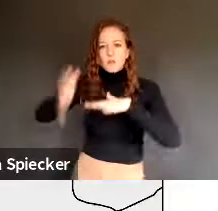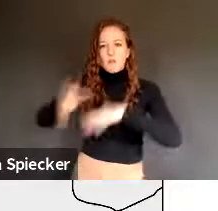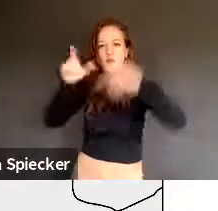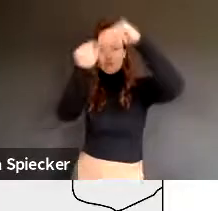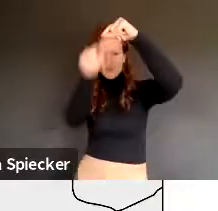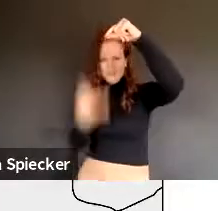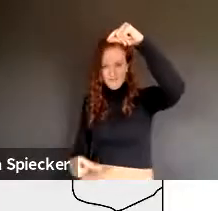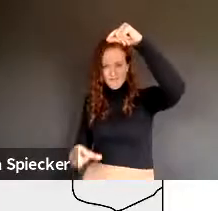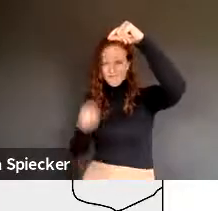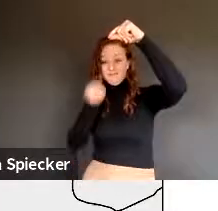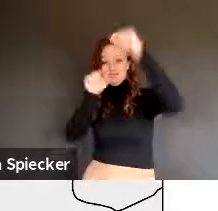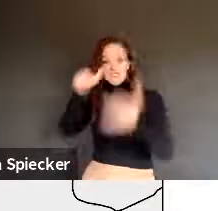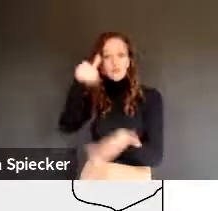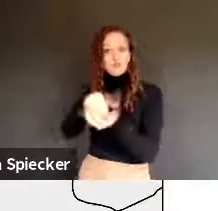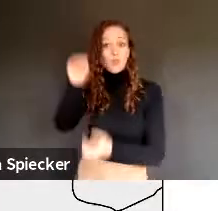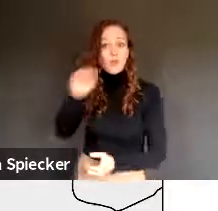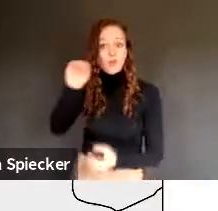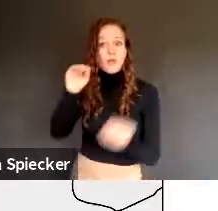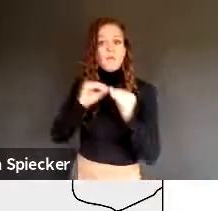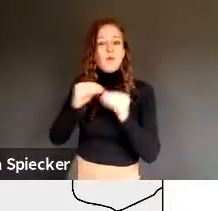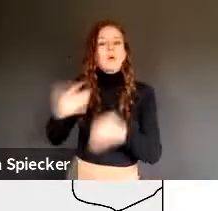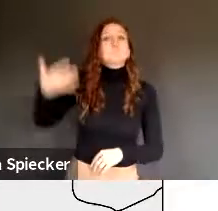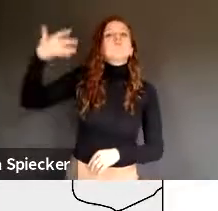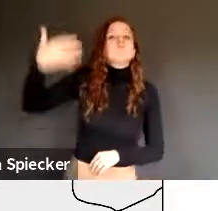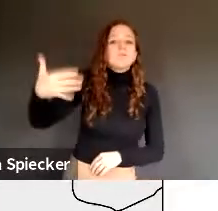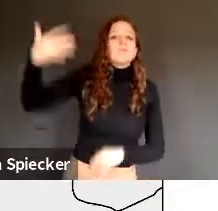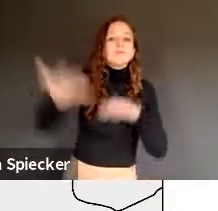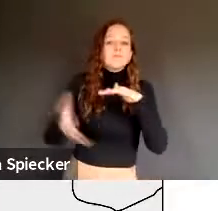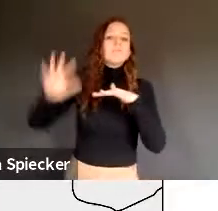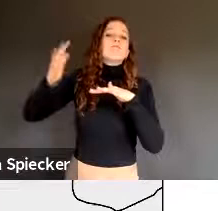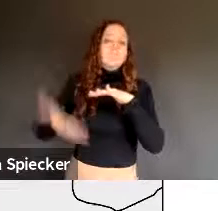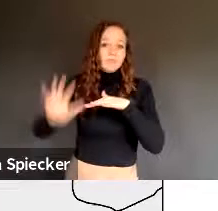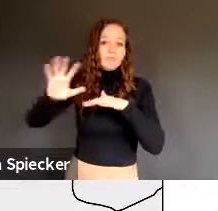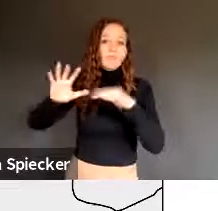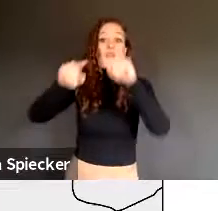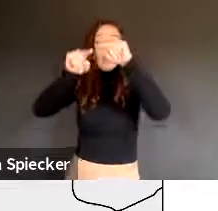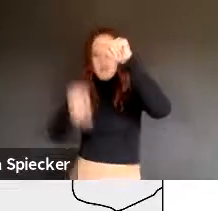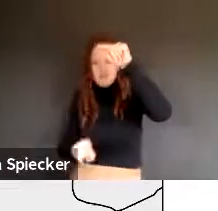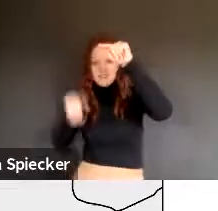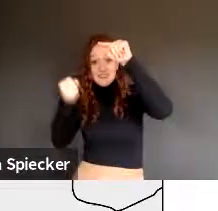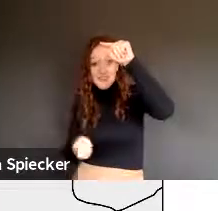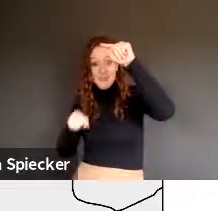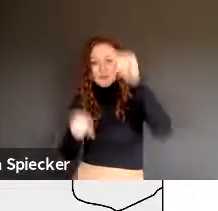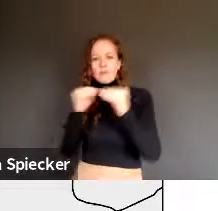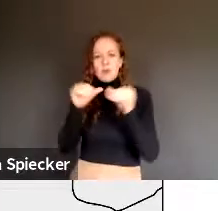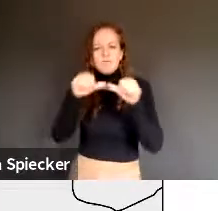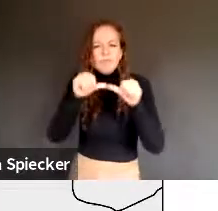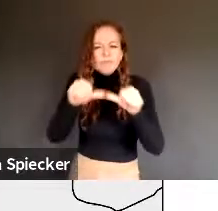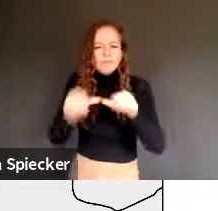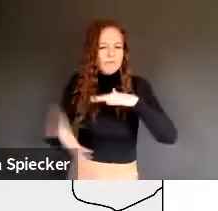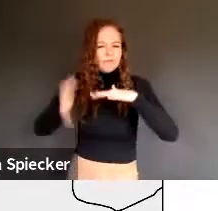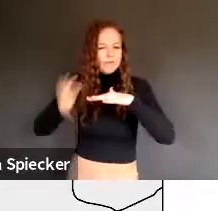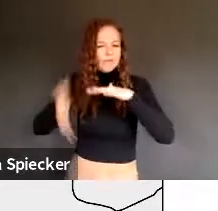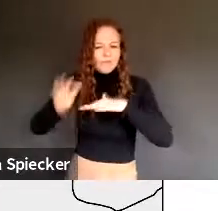Now, both of these sites are situated along an upwelling gradient, with more intermittent upwelling in Central Oregon and